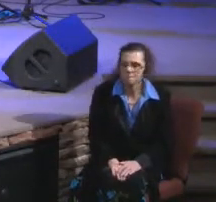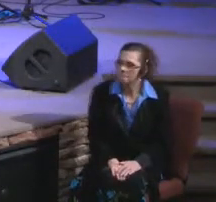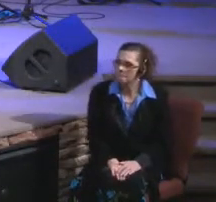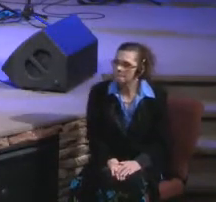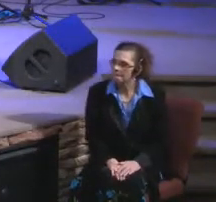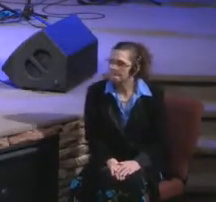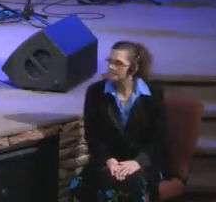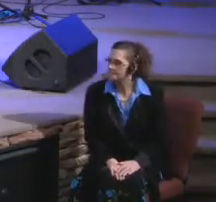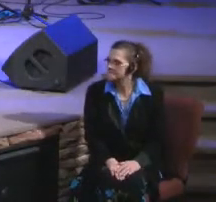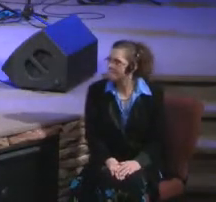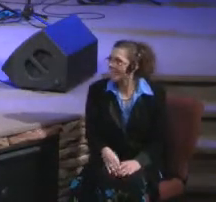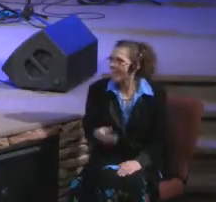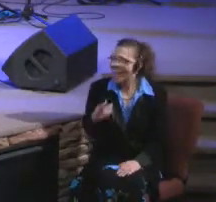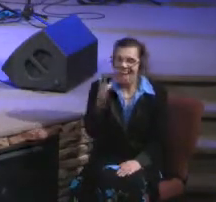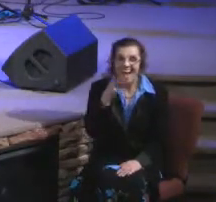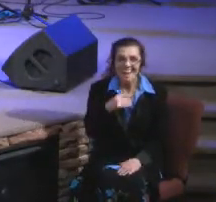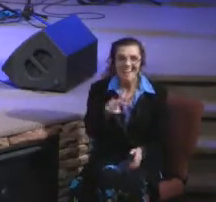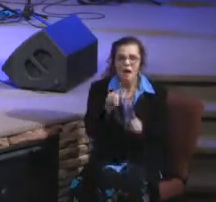I like preaching to these guys.